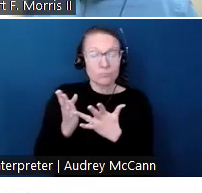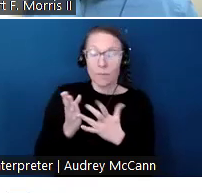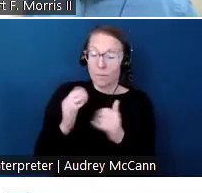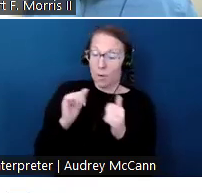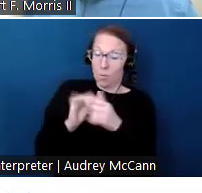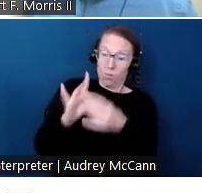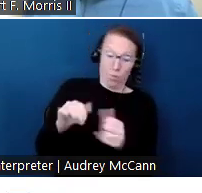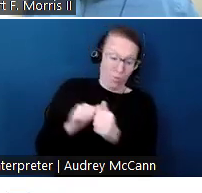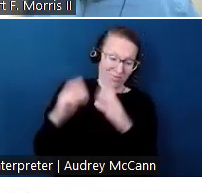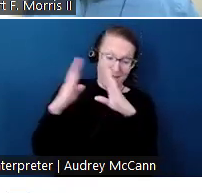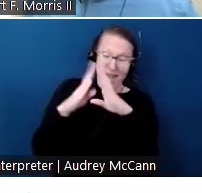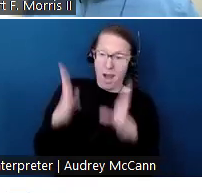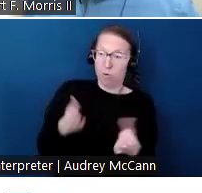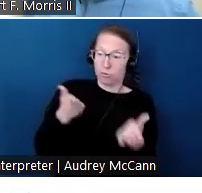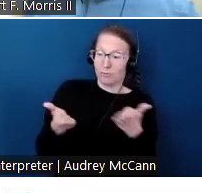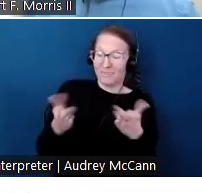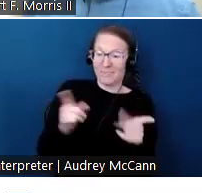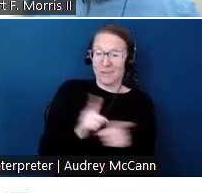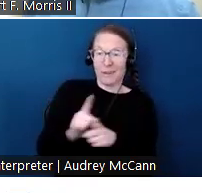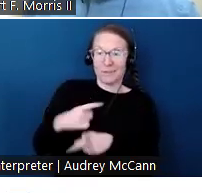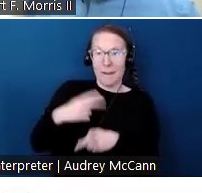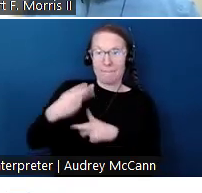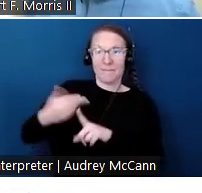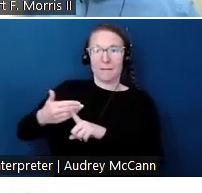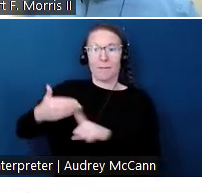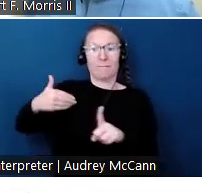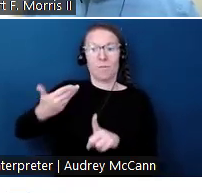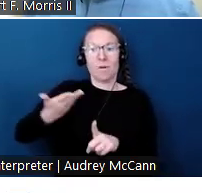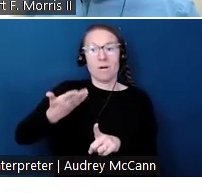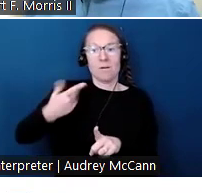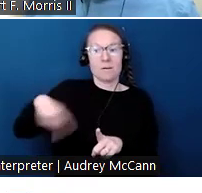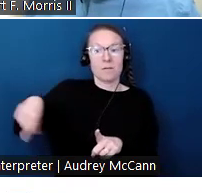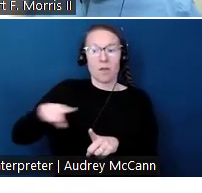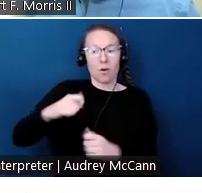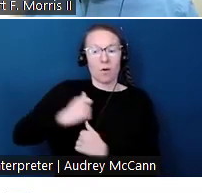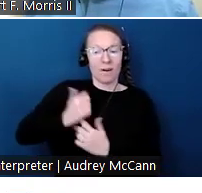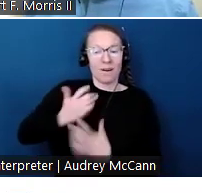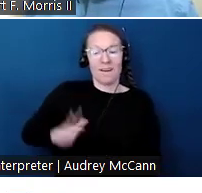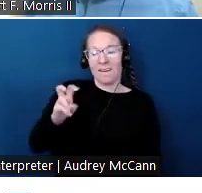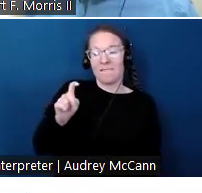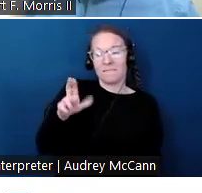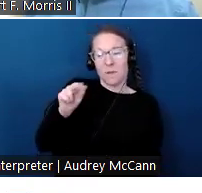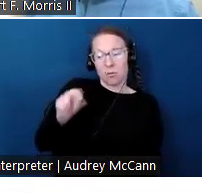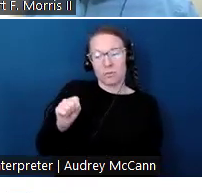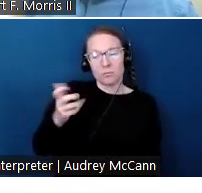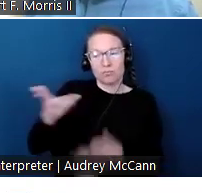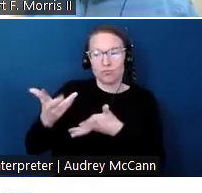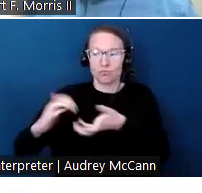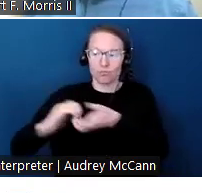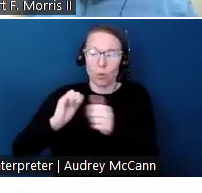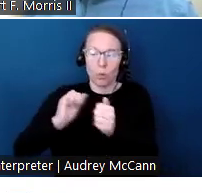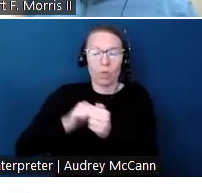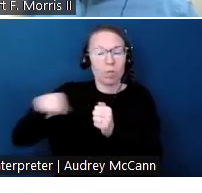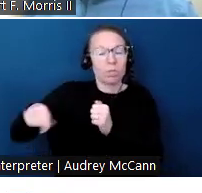with the housing services, as I mentioned before, our veterans work with the a community partner that provides temporary tiny